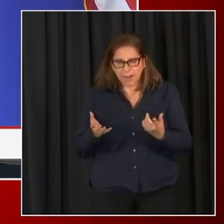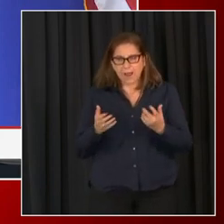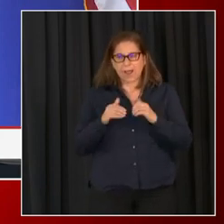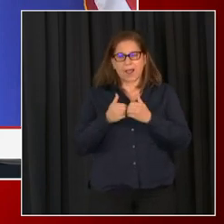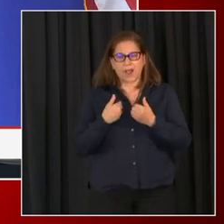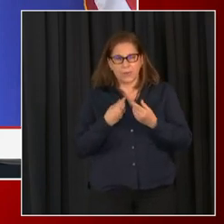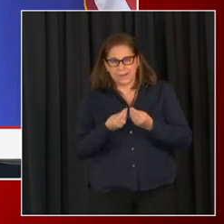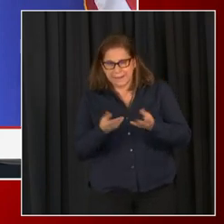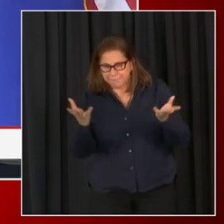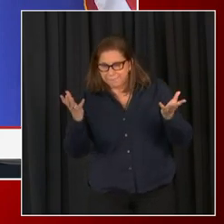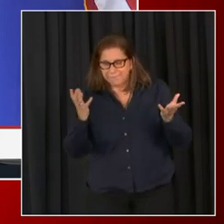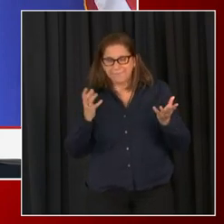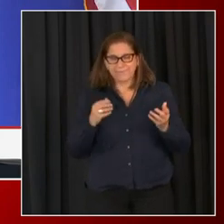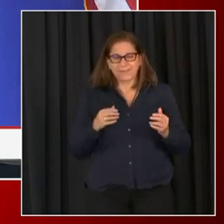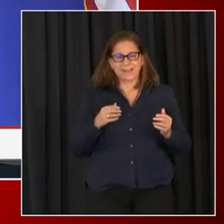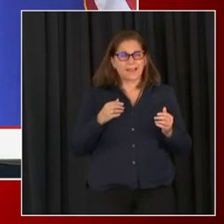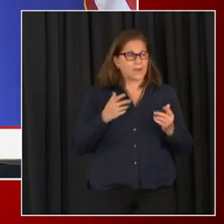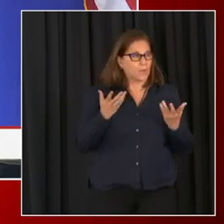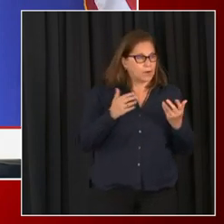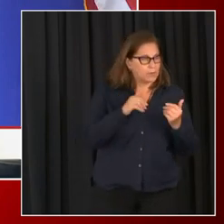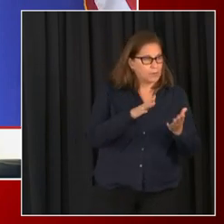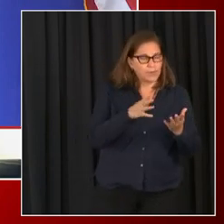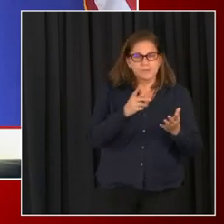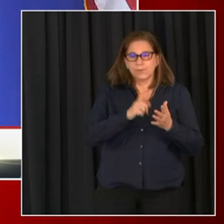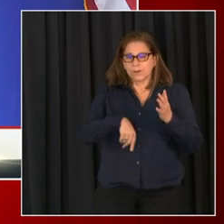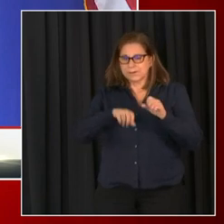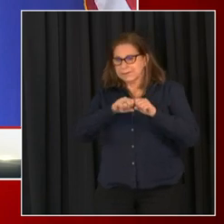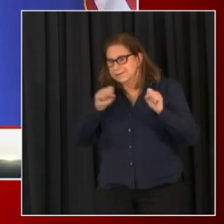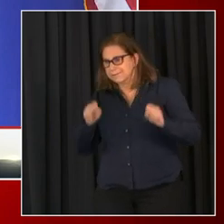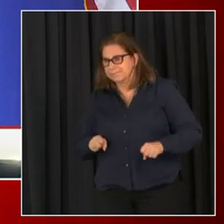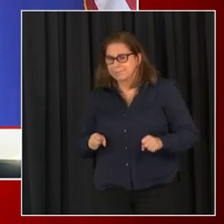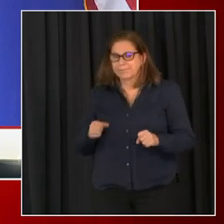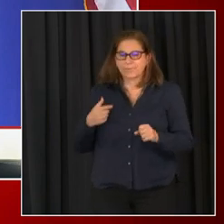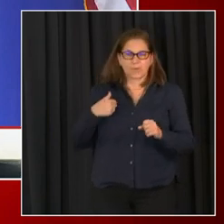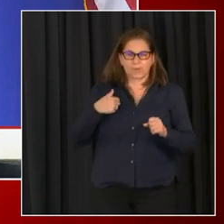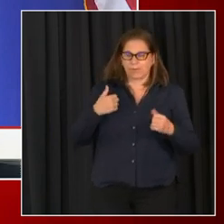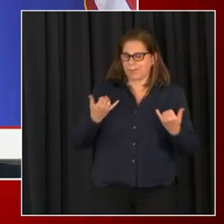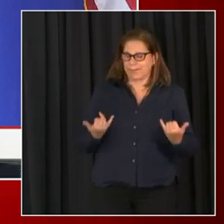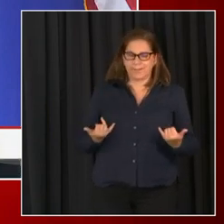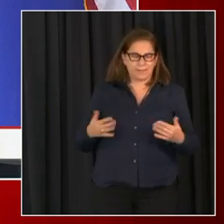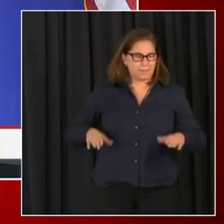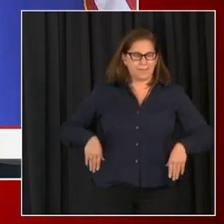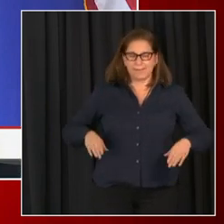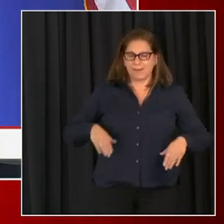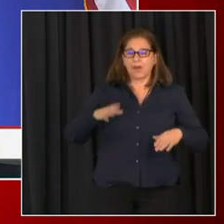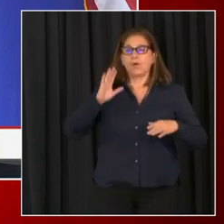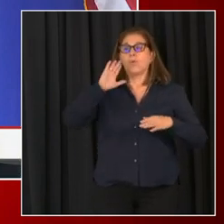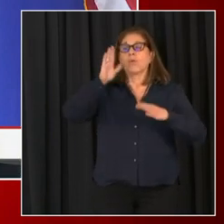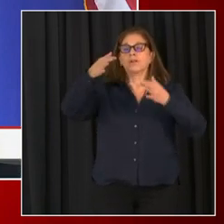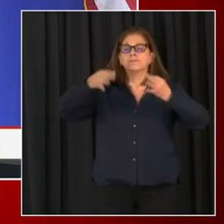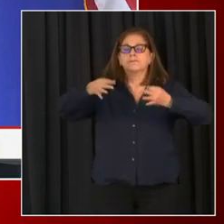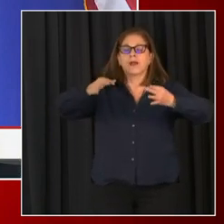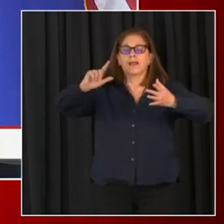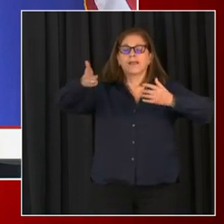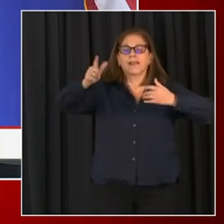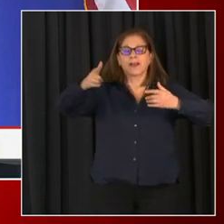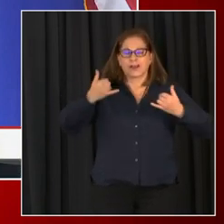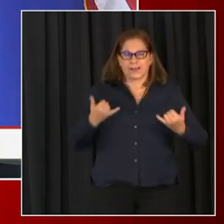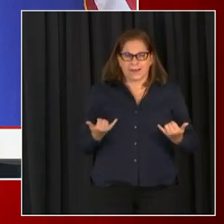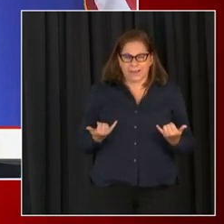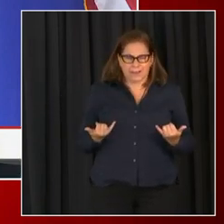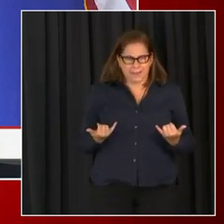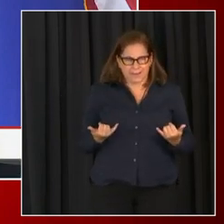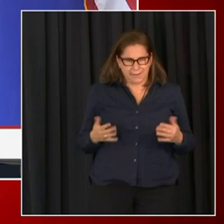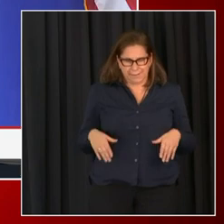before the true cost of distribution and allocation can be realized. And what those costs look like and who bears